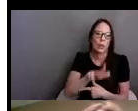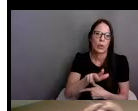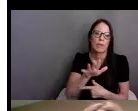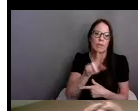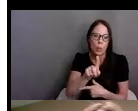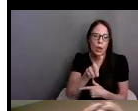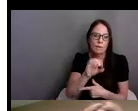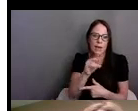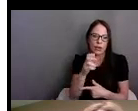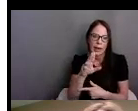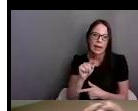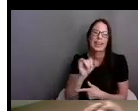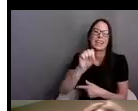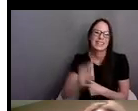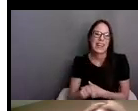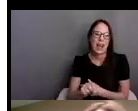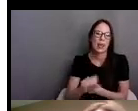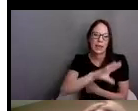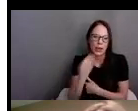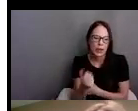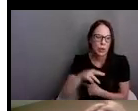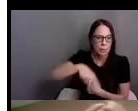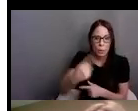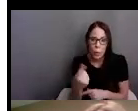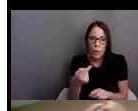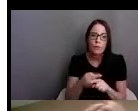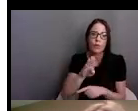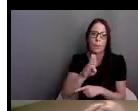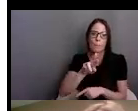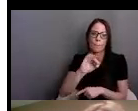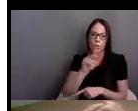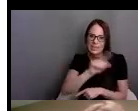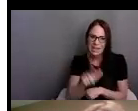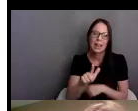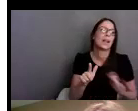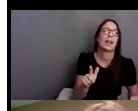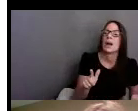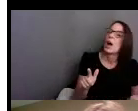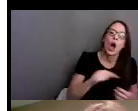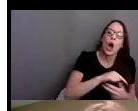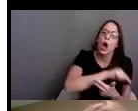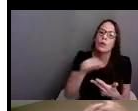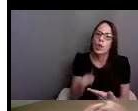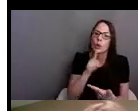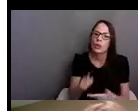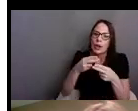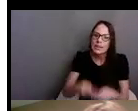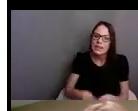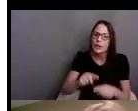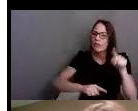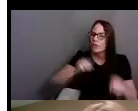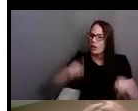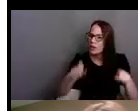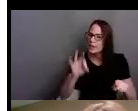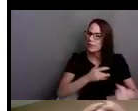is the South African variant, or the P.1 variant, which is from Brazil, those are all considered variants of concern. So